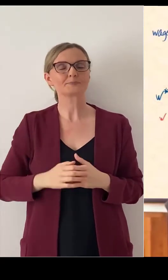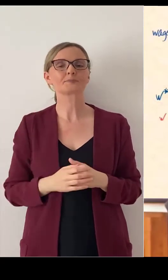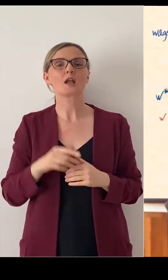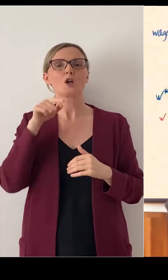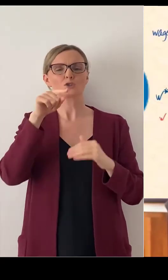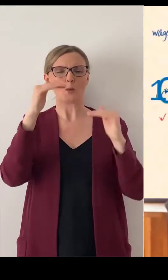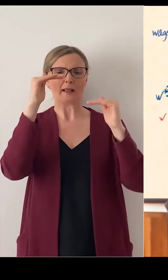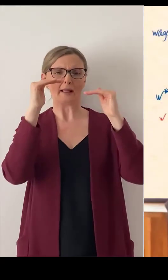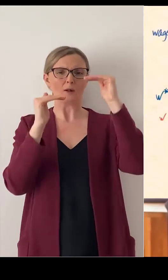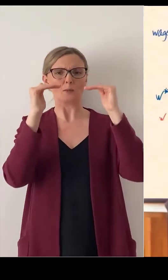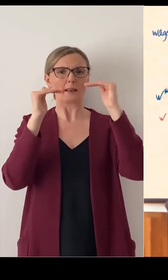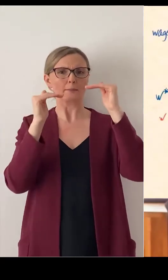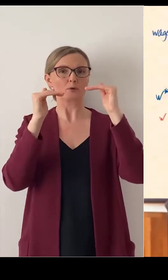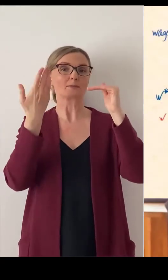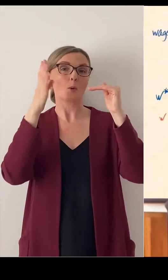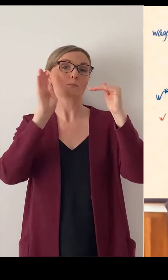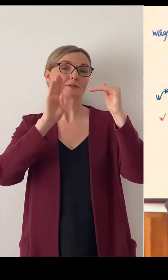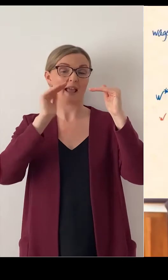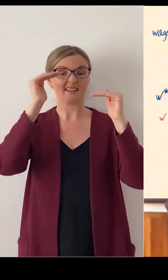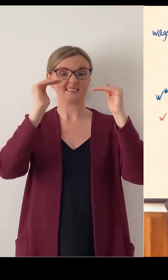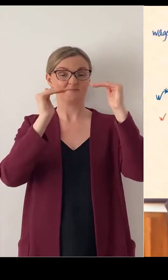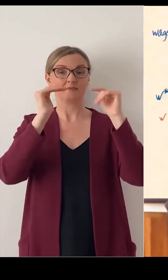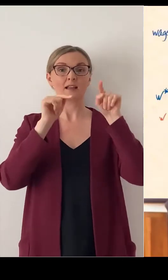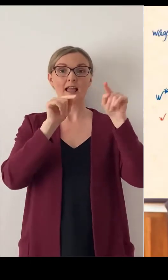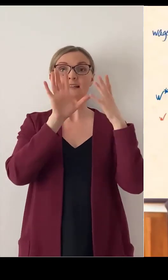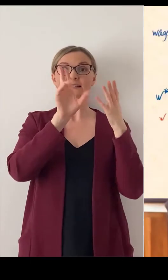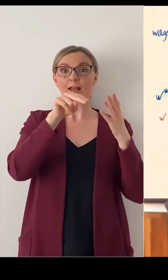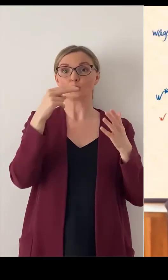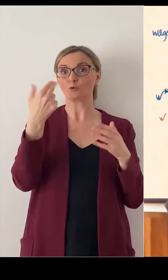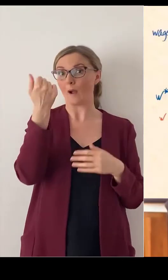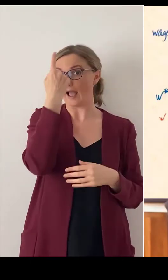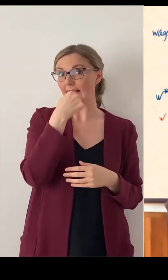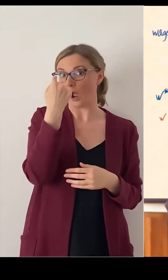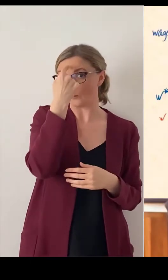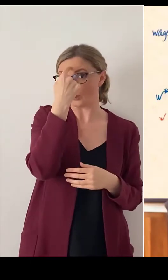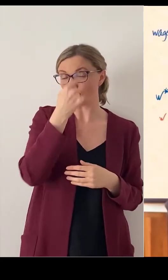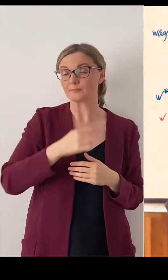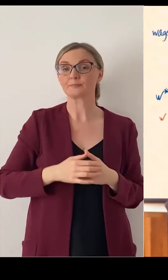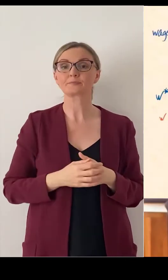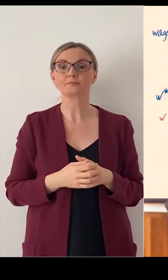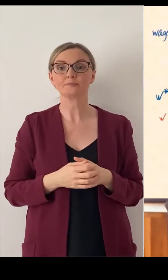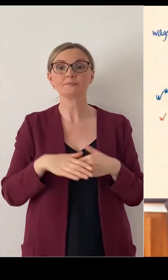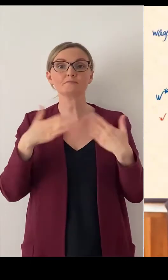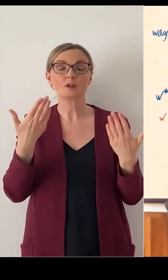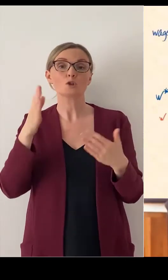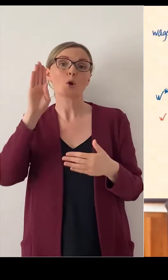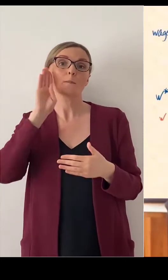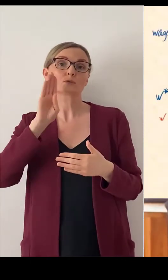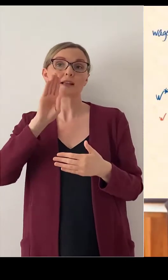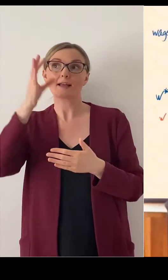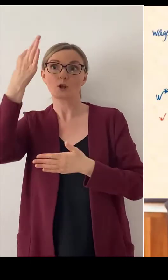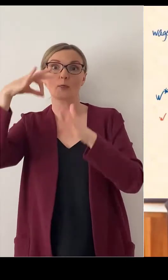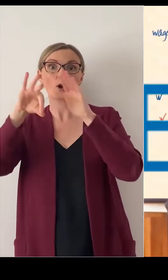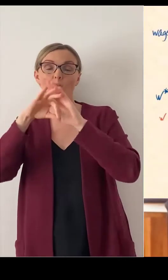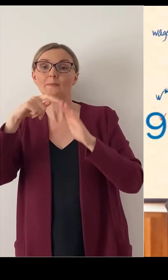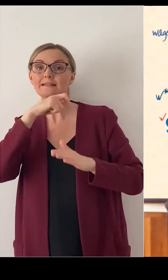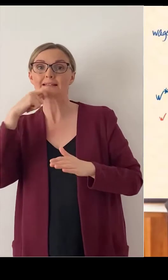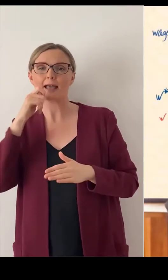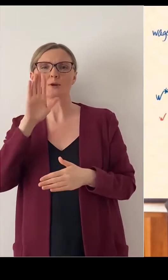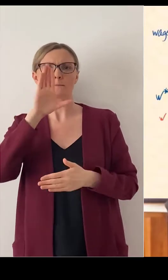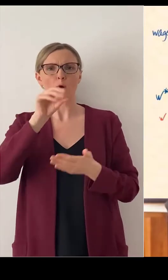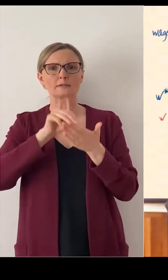wage rate is 10 euro per hour. And let's say the government imposes a minimum wage